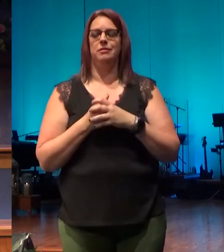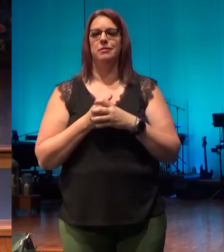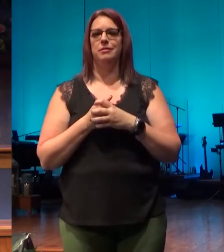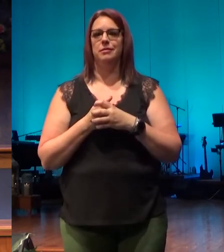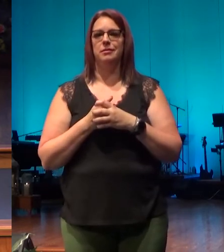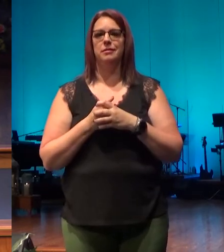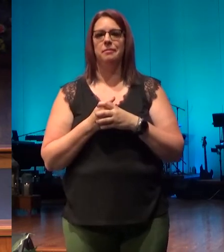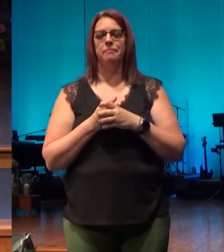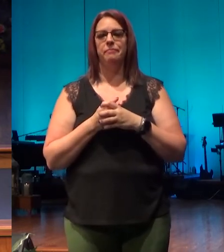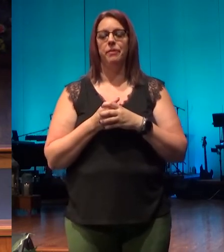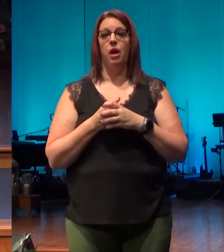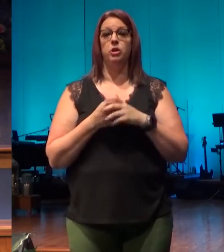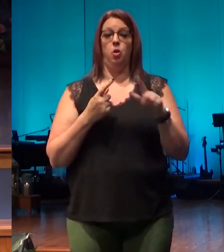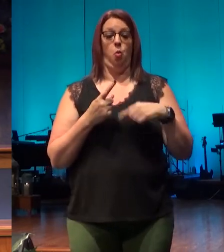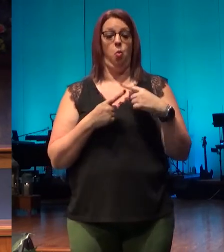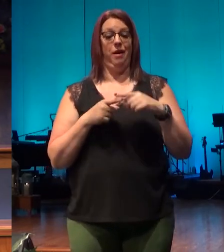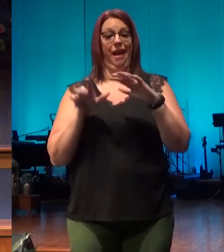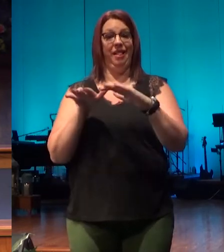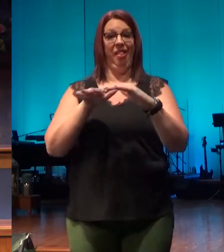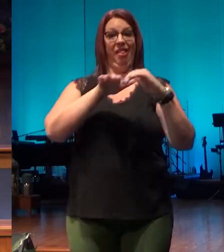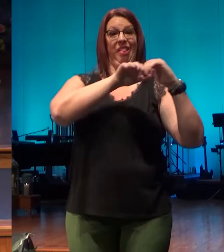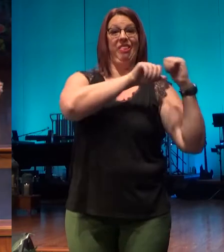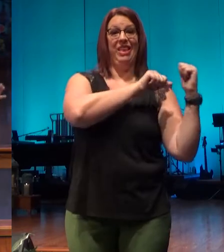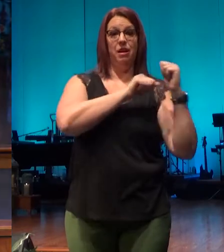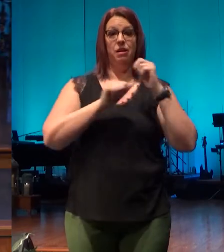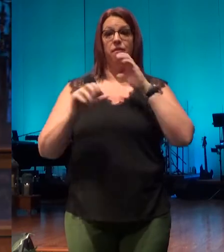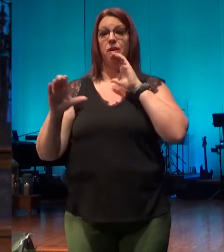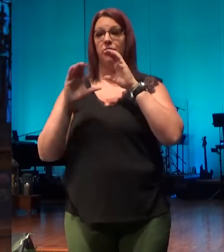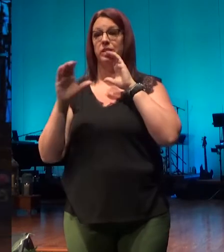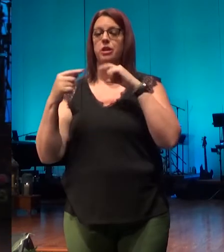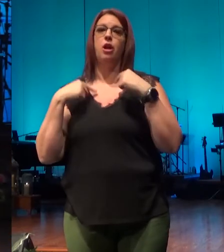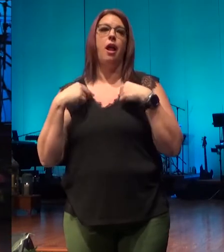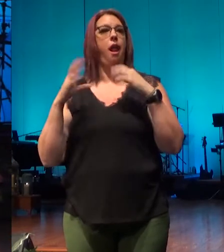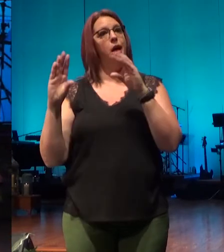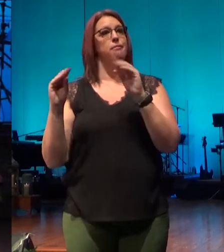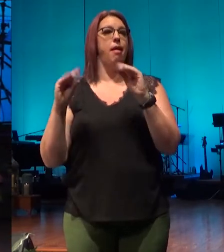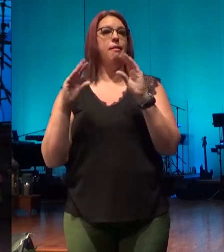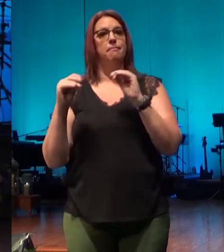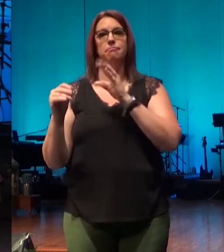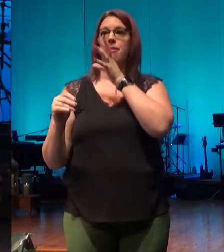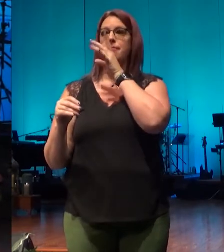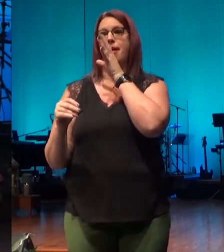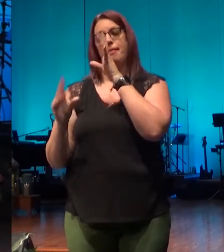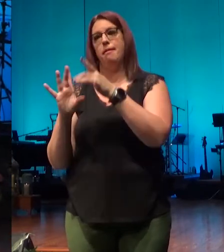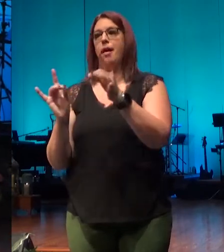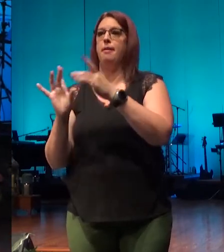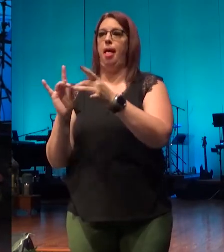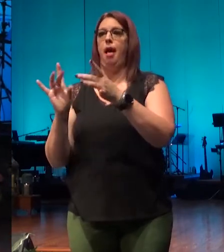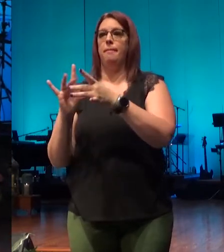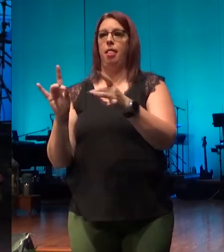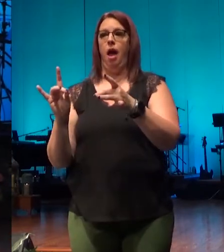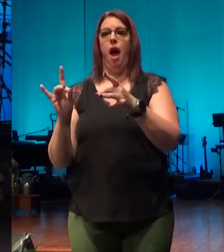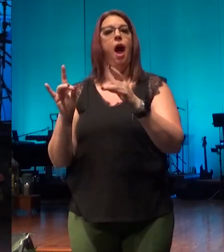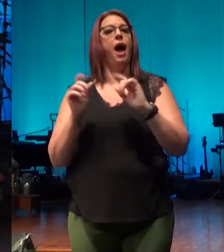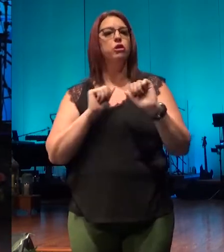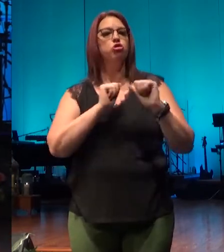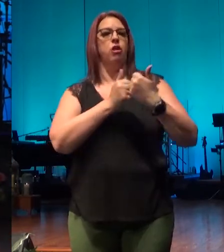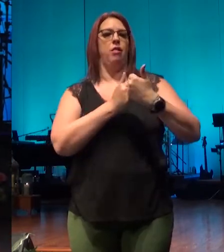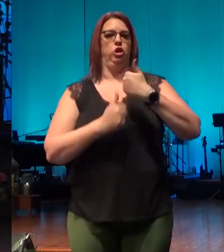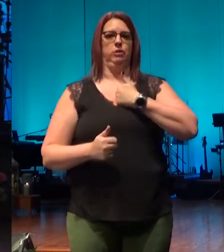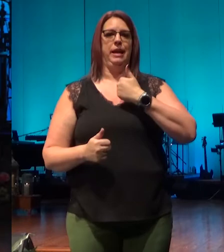and talk less? When I leave a conversation and I've talked and didn't listen, I always challenge myself to do better next